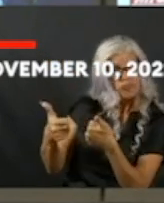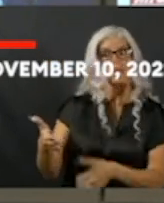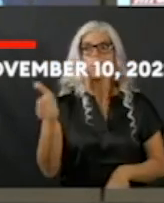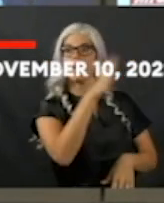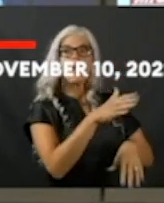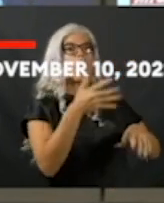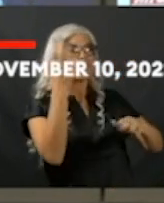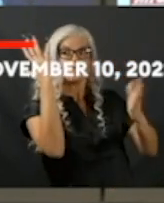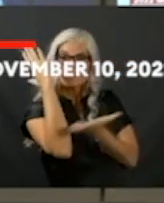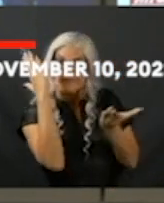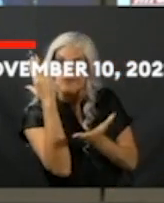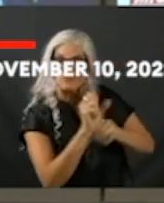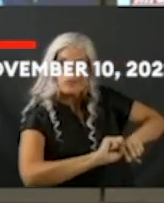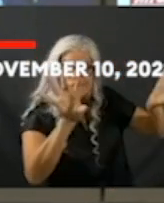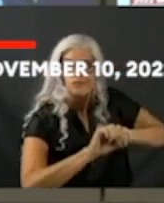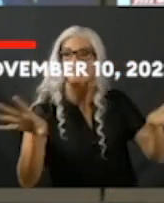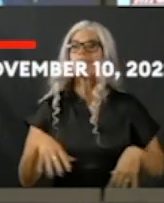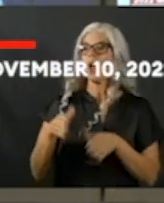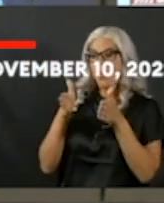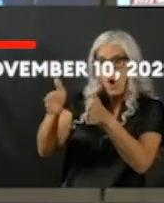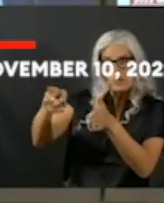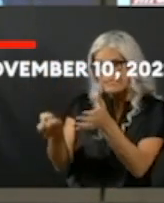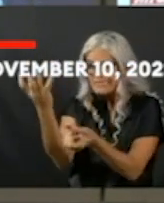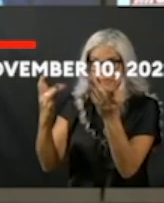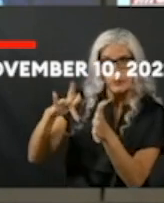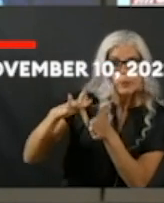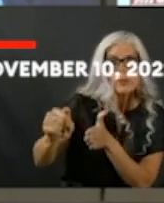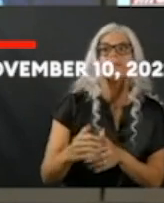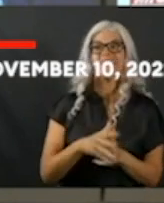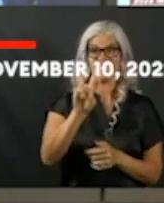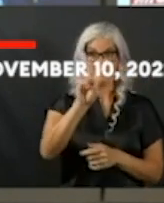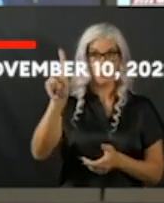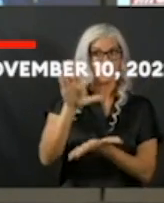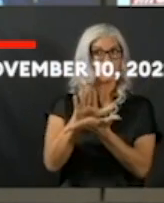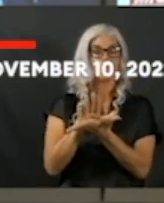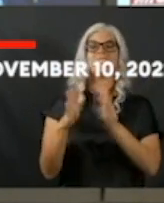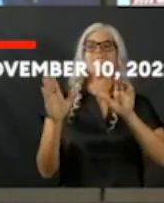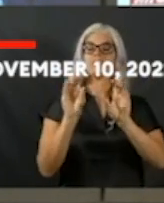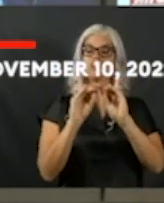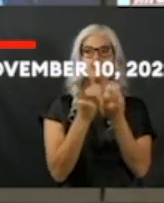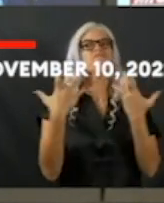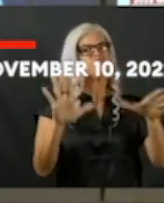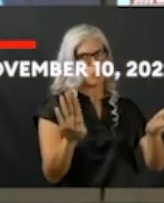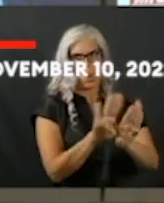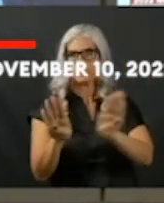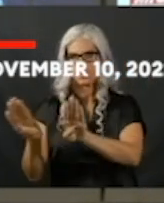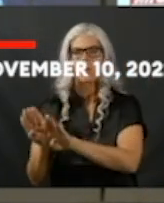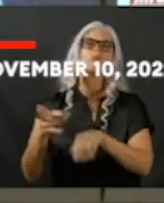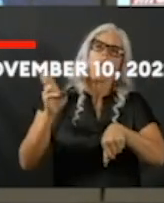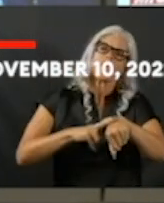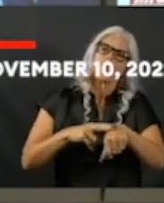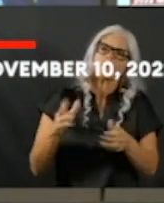roadways as is necessary. 61 school districts are closed for today, and of course schools are closed